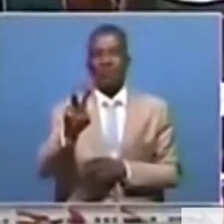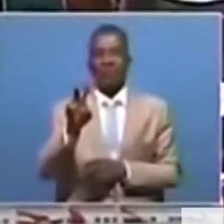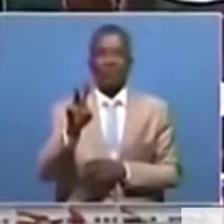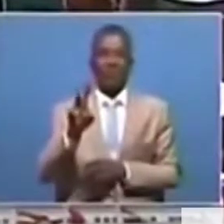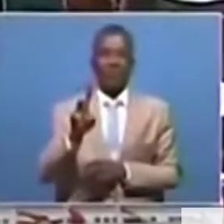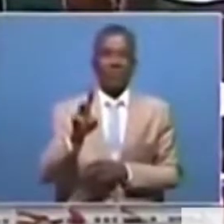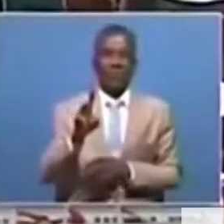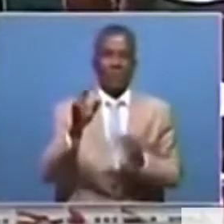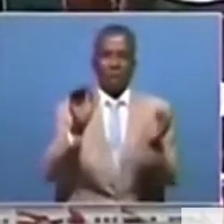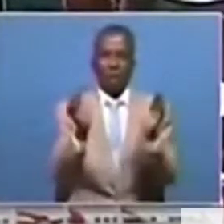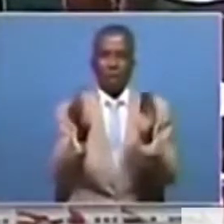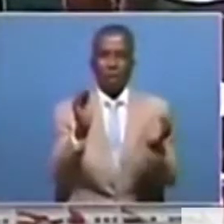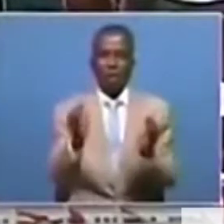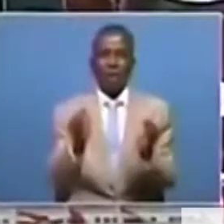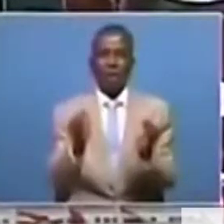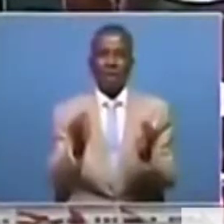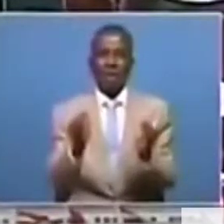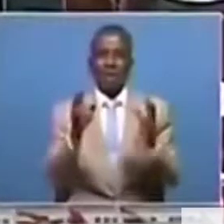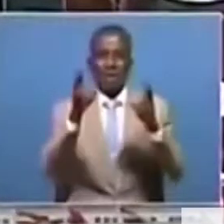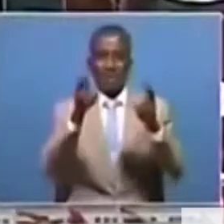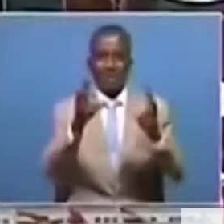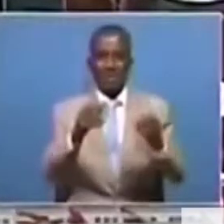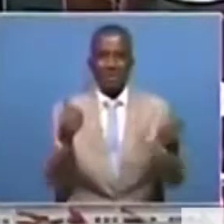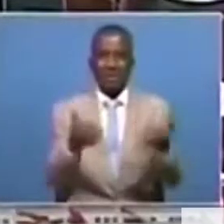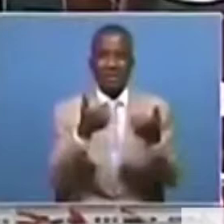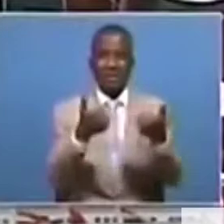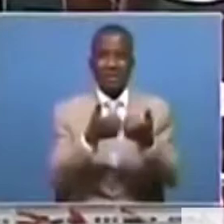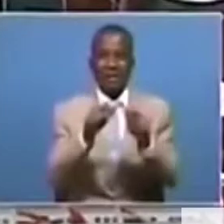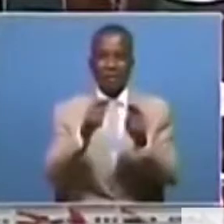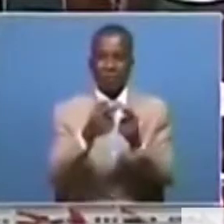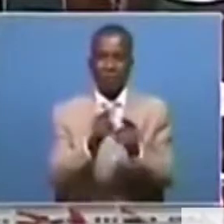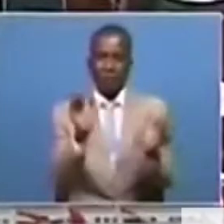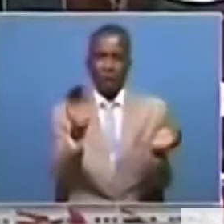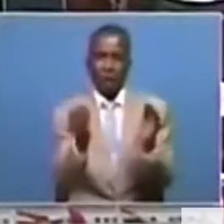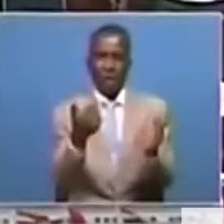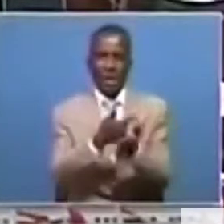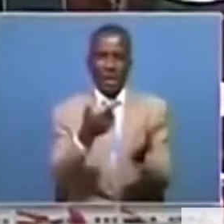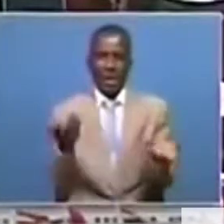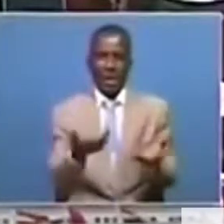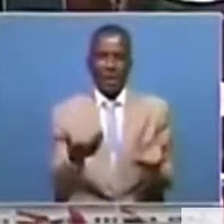671122 Ontario Limited versus Sagas Industries Canada Incorporation